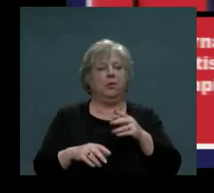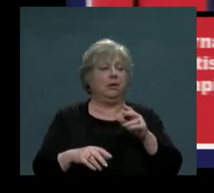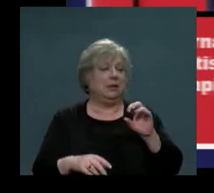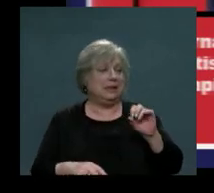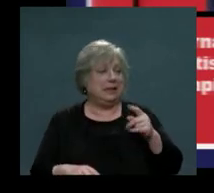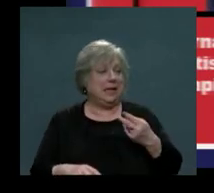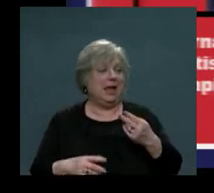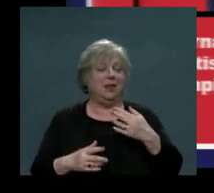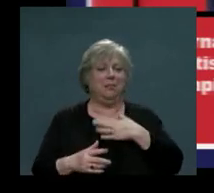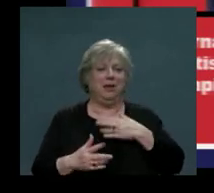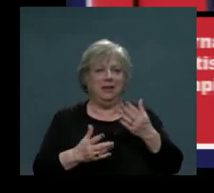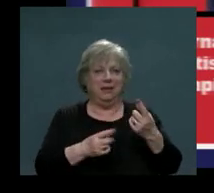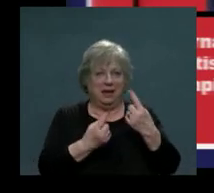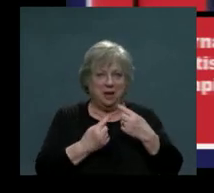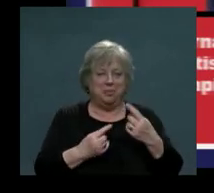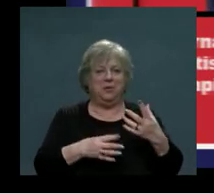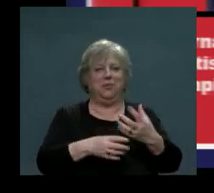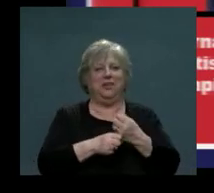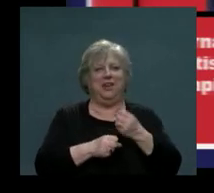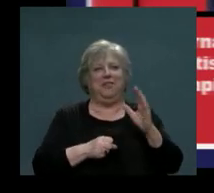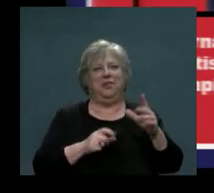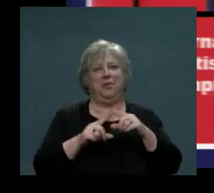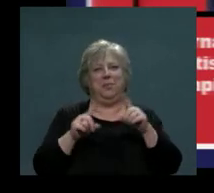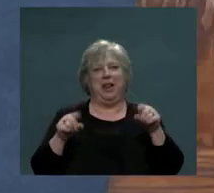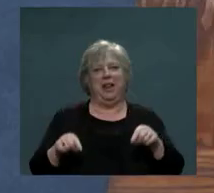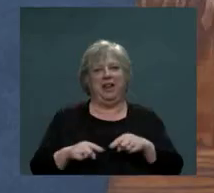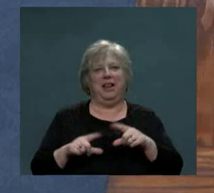come up and receive your plaque.